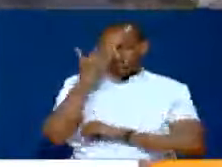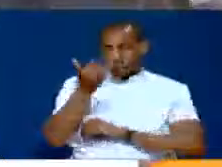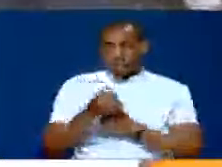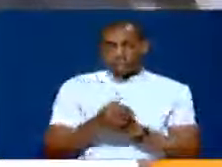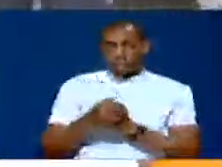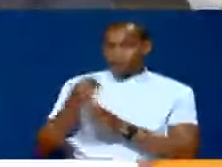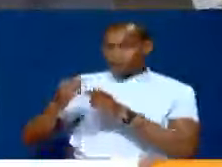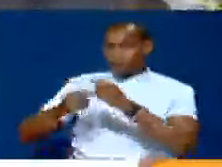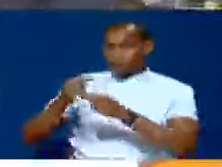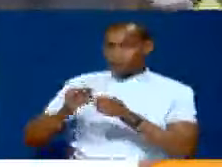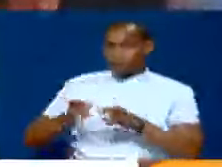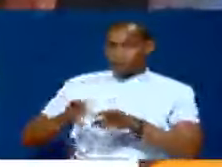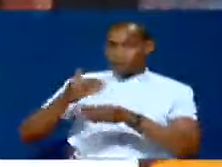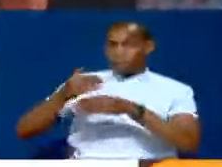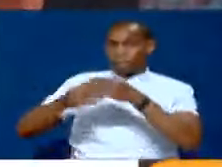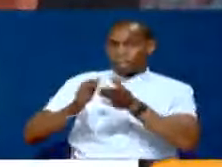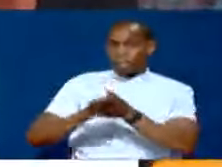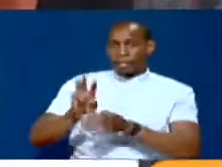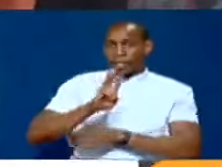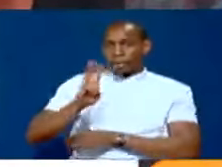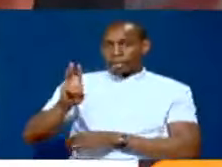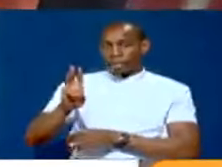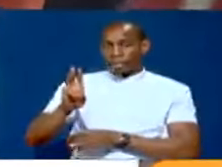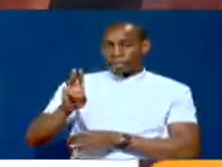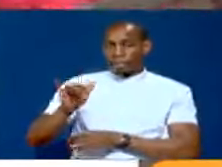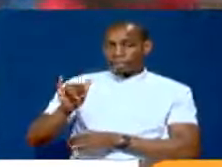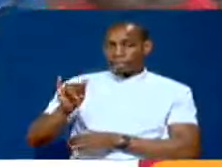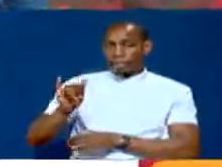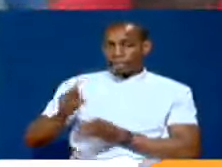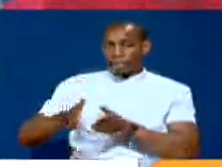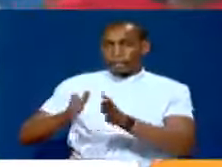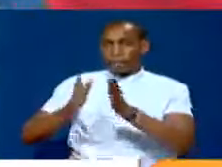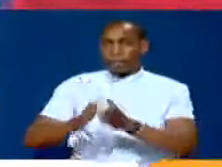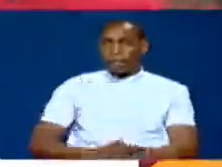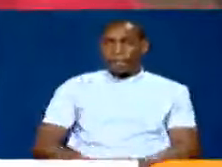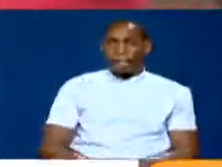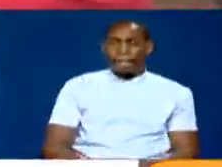due to the ongoing road construction of the Western Bypass.